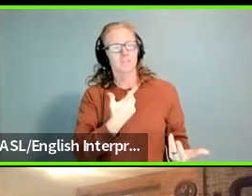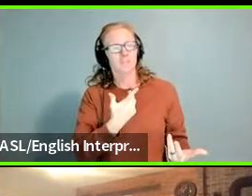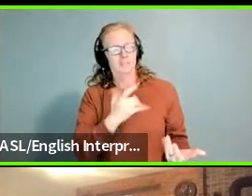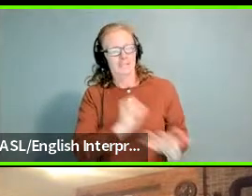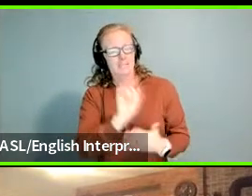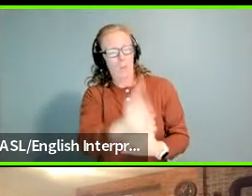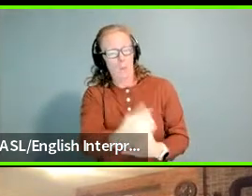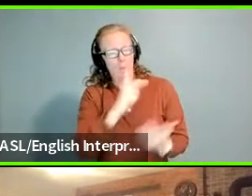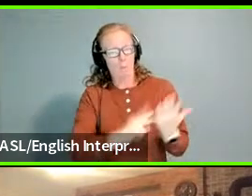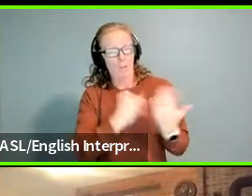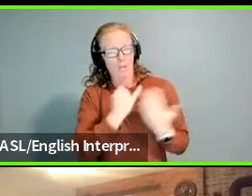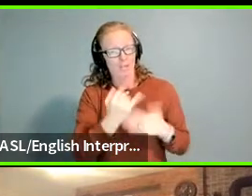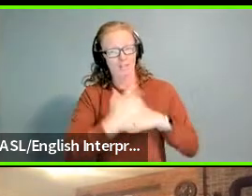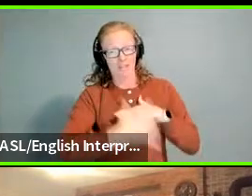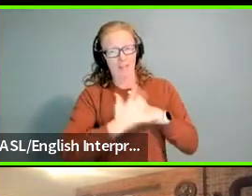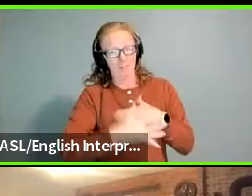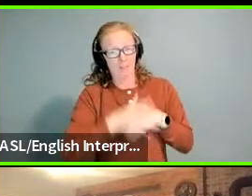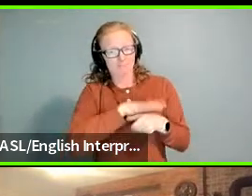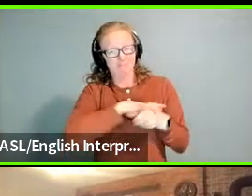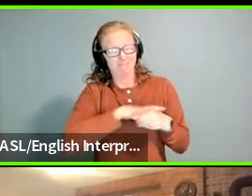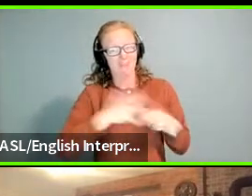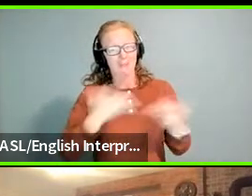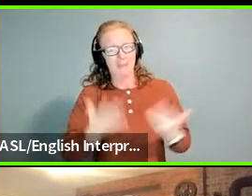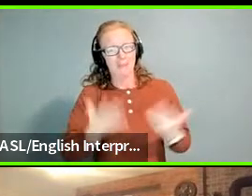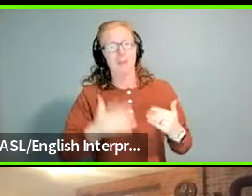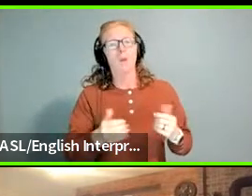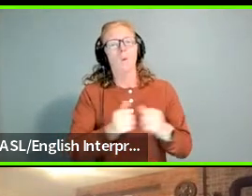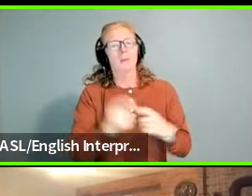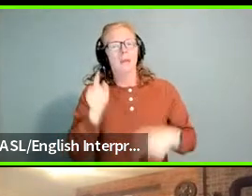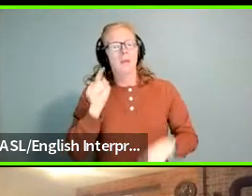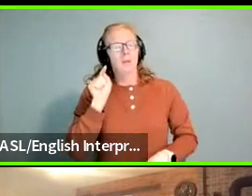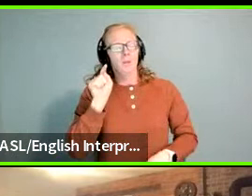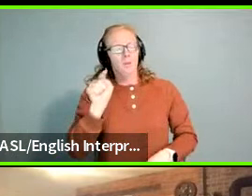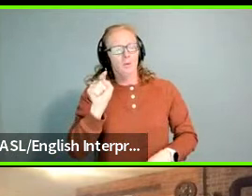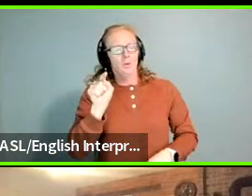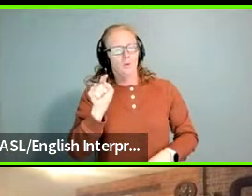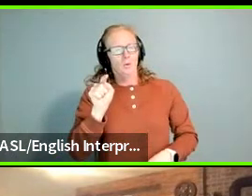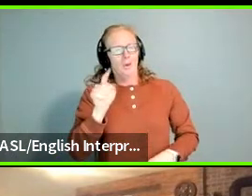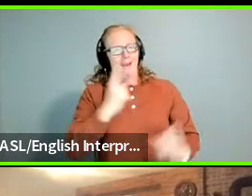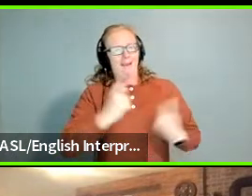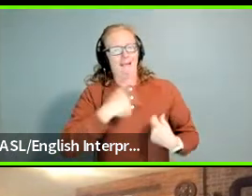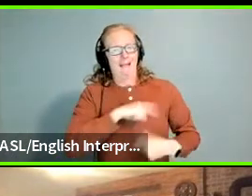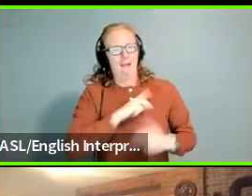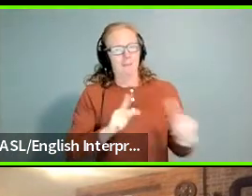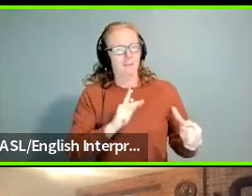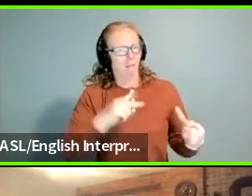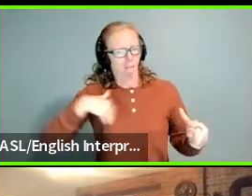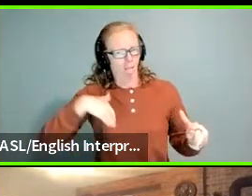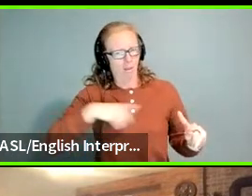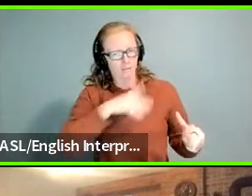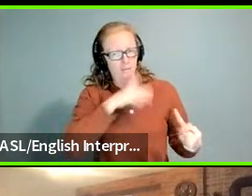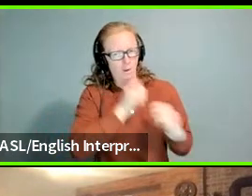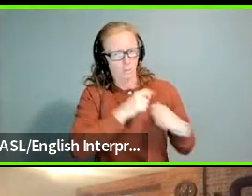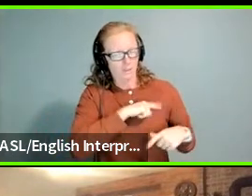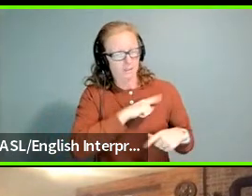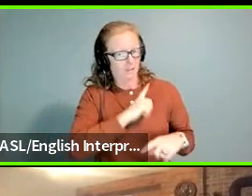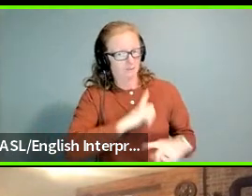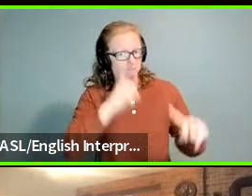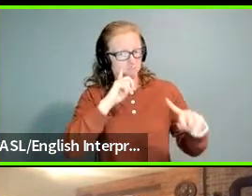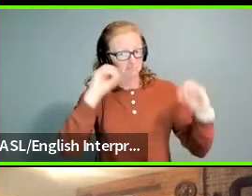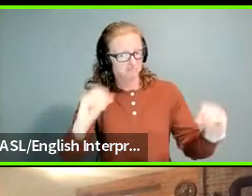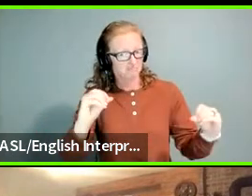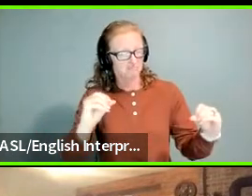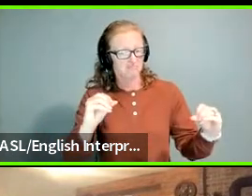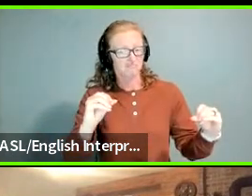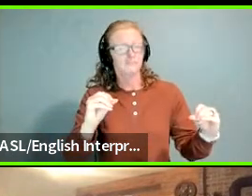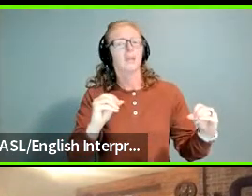only project that is in the region. So without you surveying our folks, which I don't think you have, because I have not heard from any of them, I have not heard from